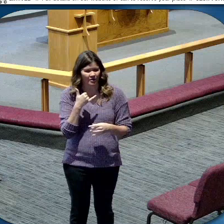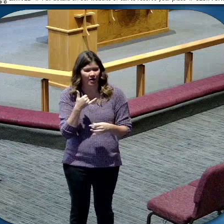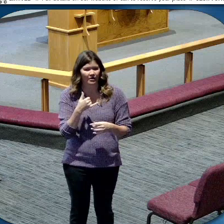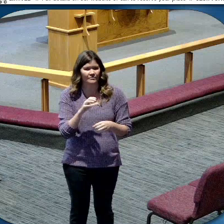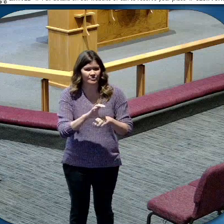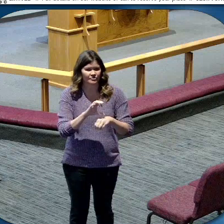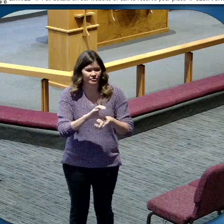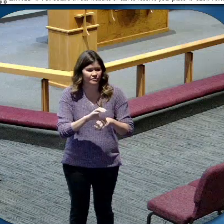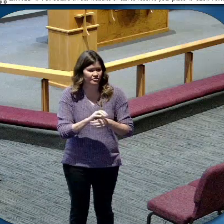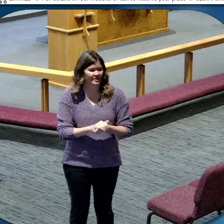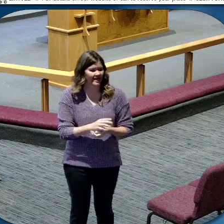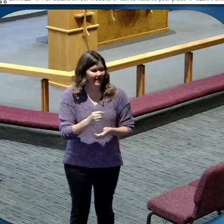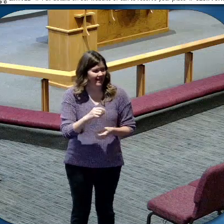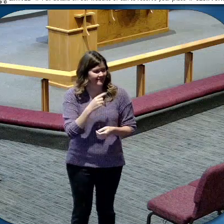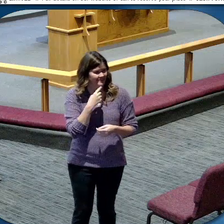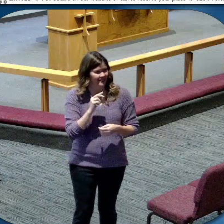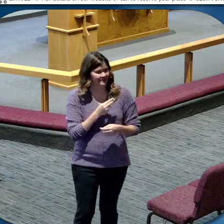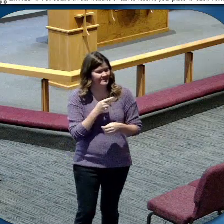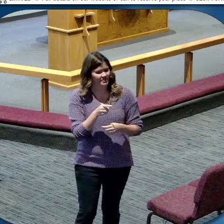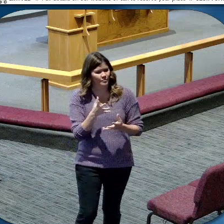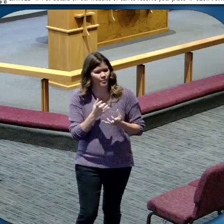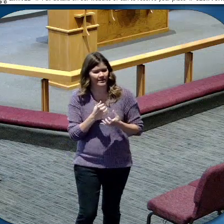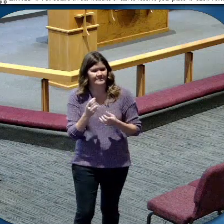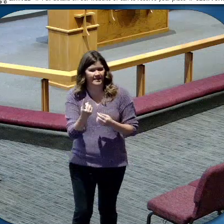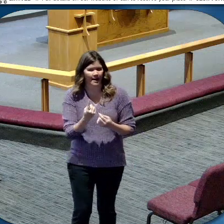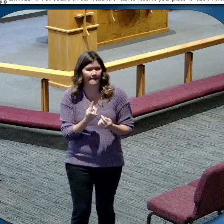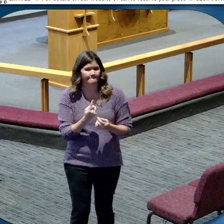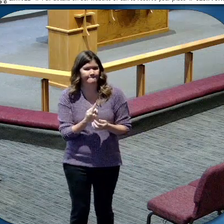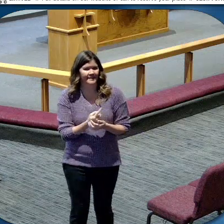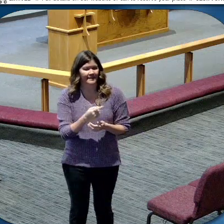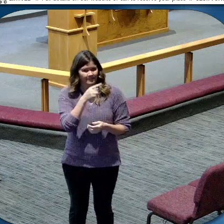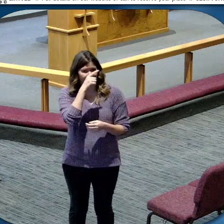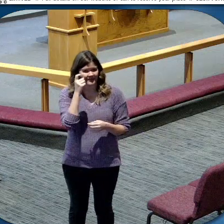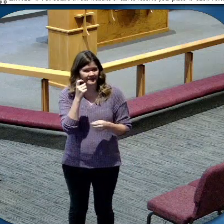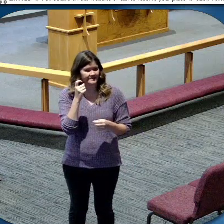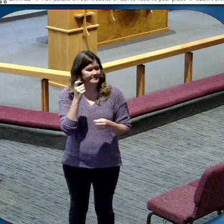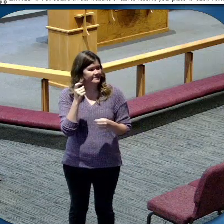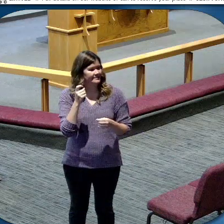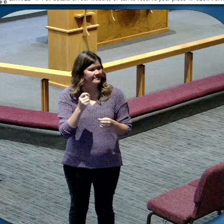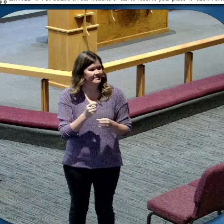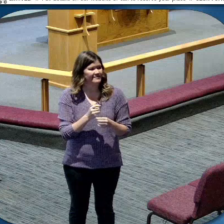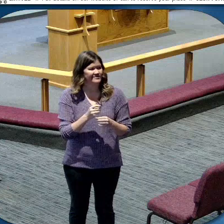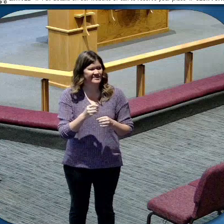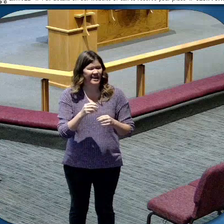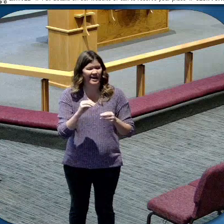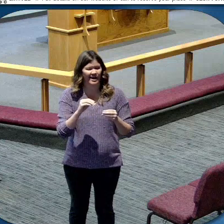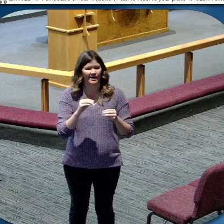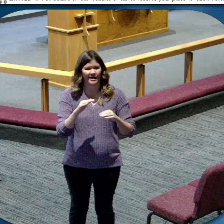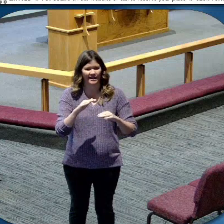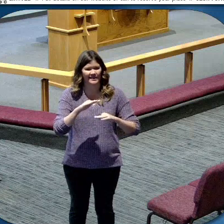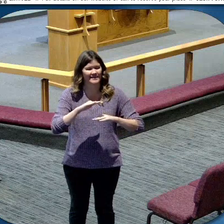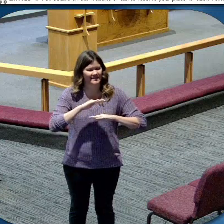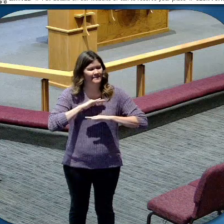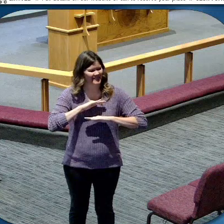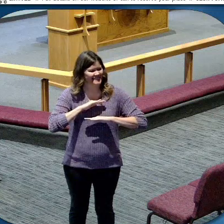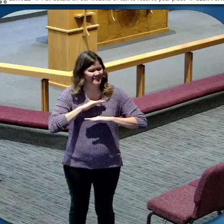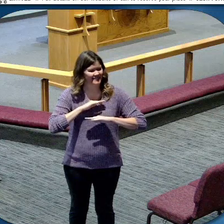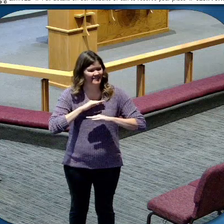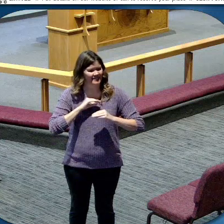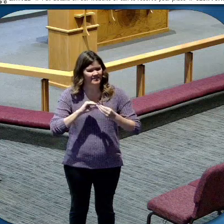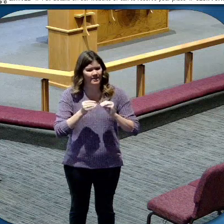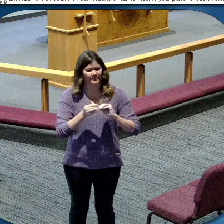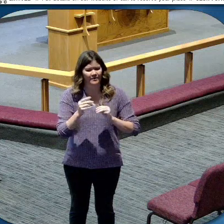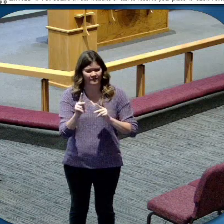let us know that you plan to come because there's limited space up there. We got a lot of space in